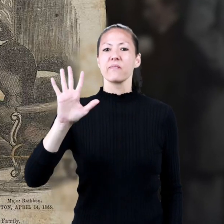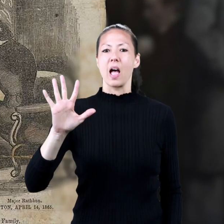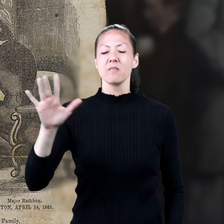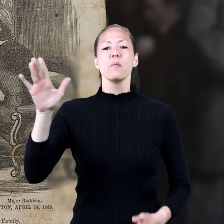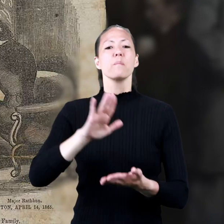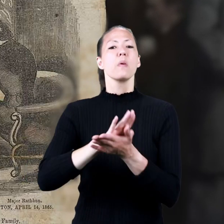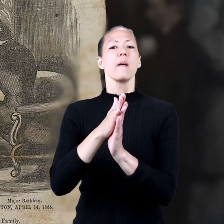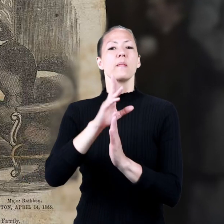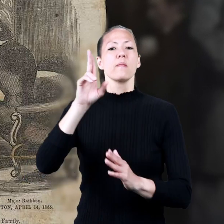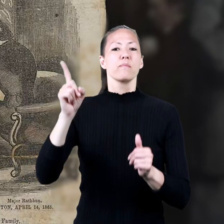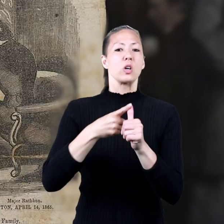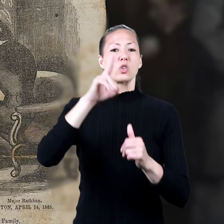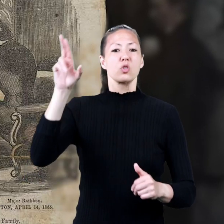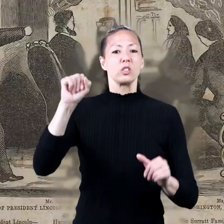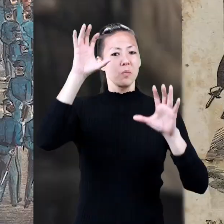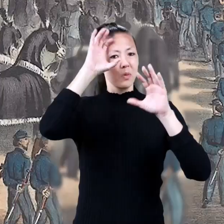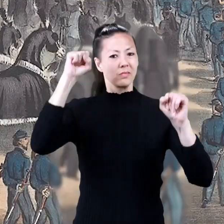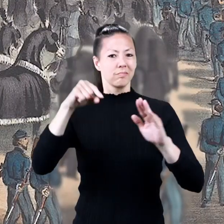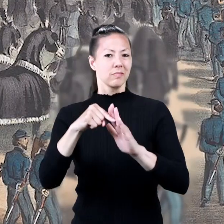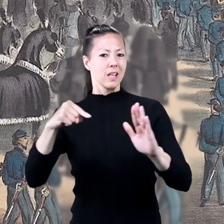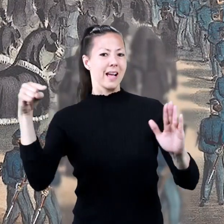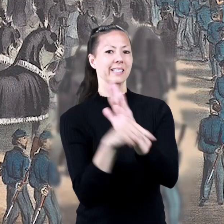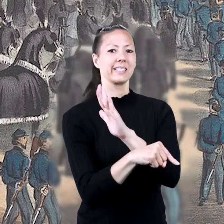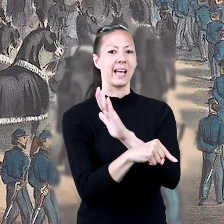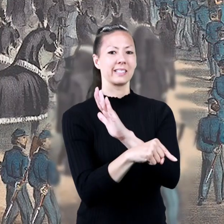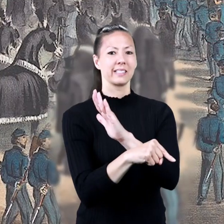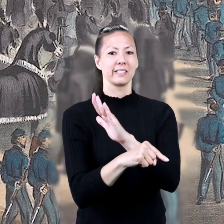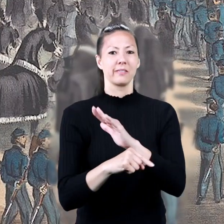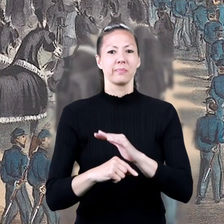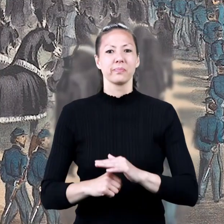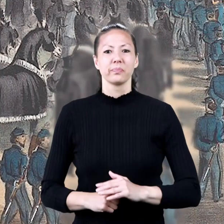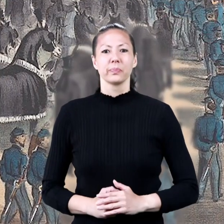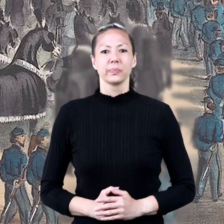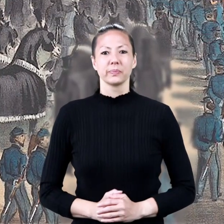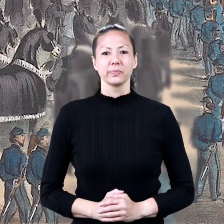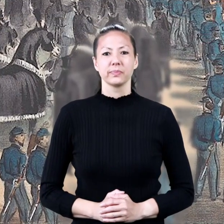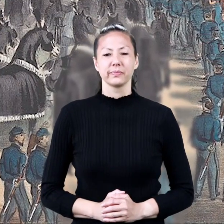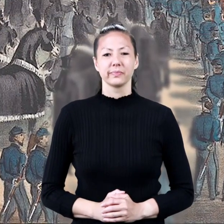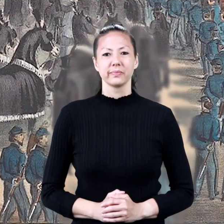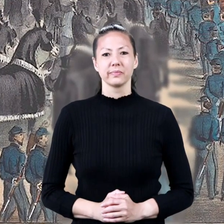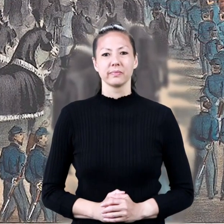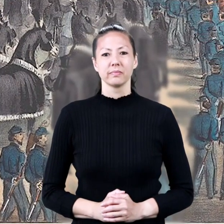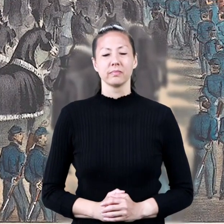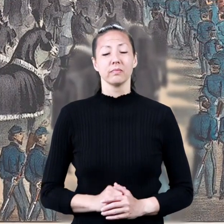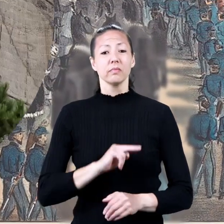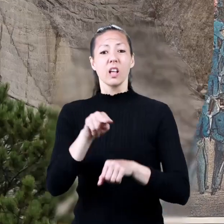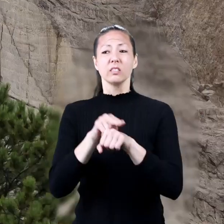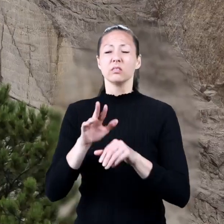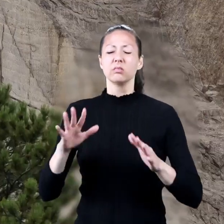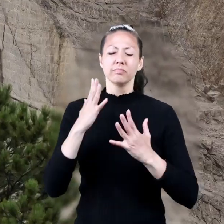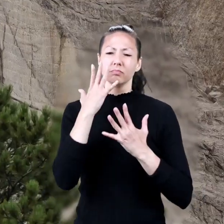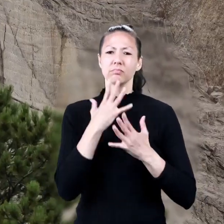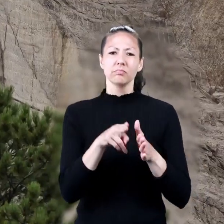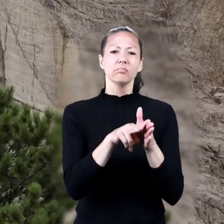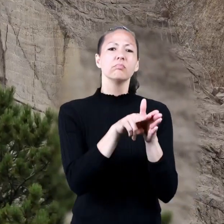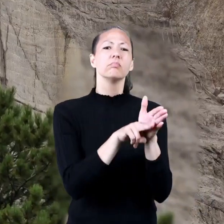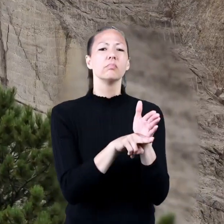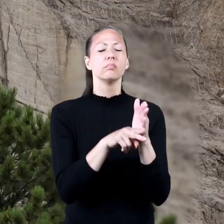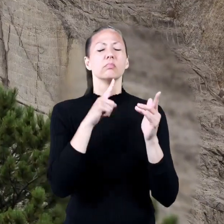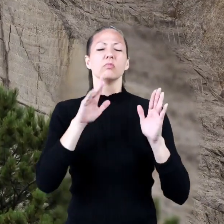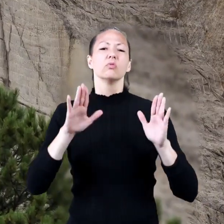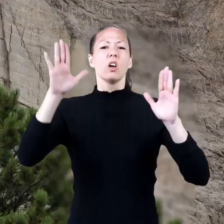be assassinated. The nation mourned the death of such a great man, but